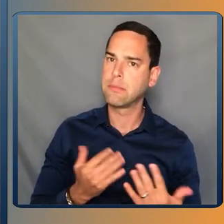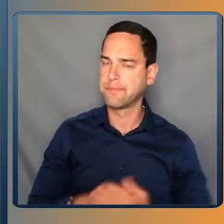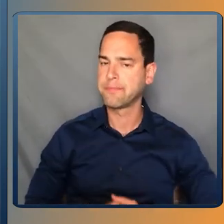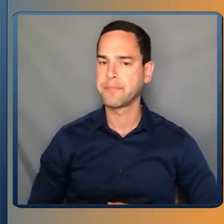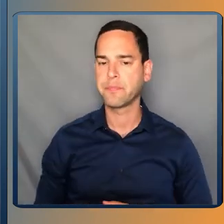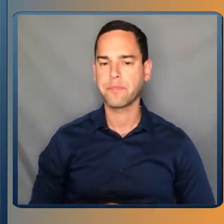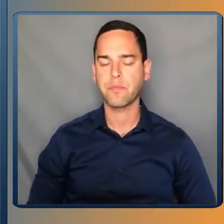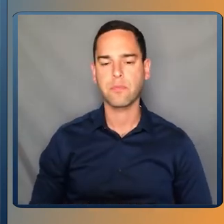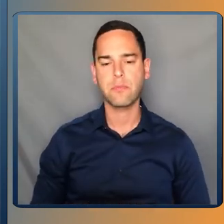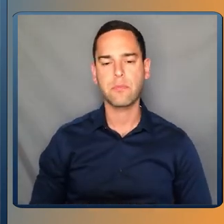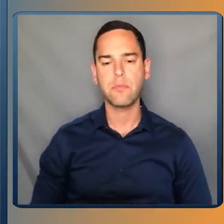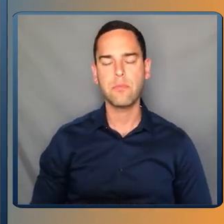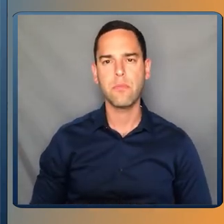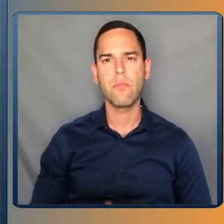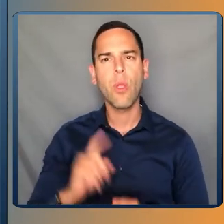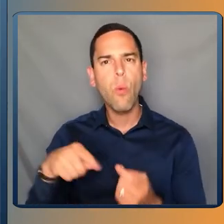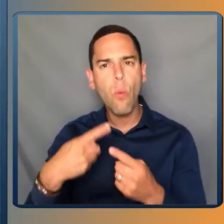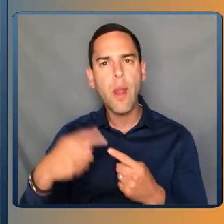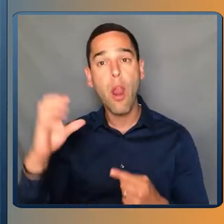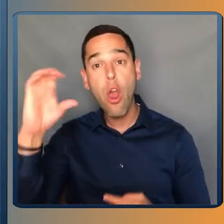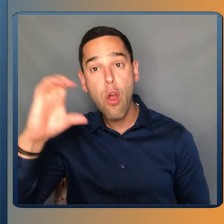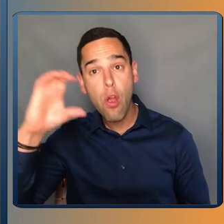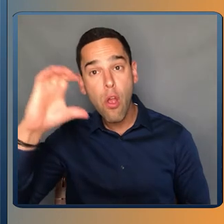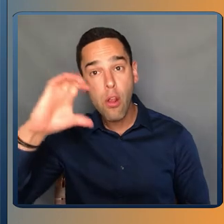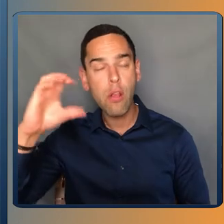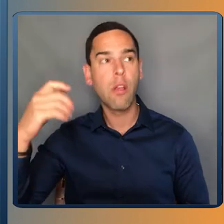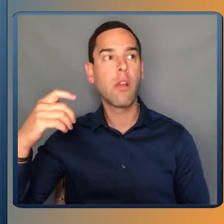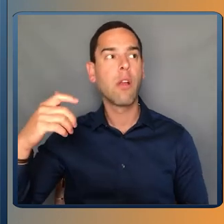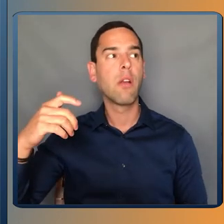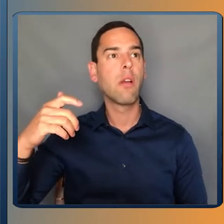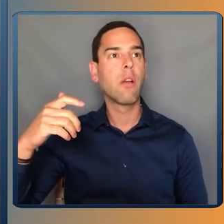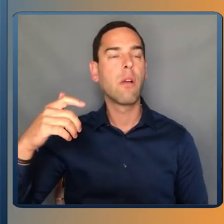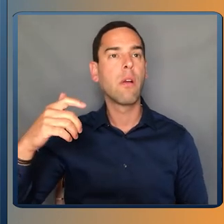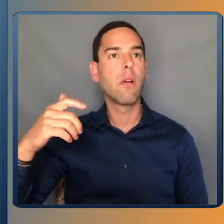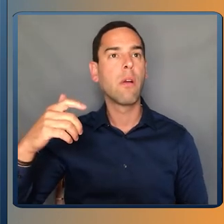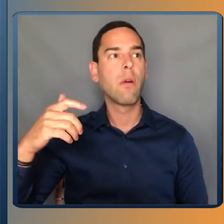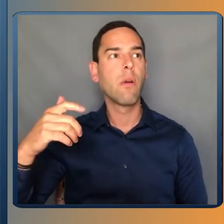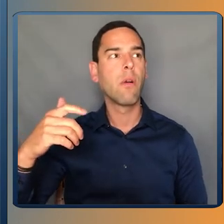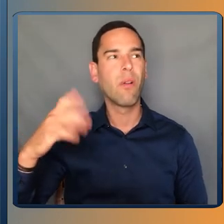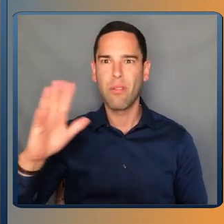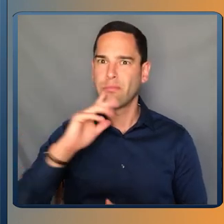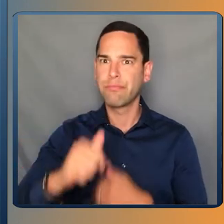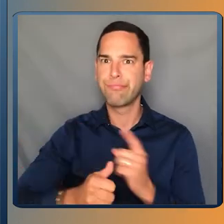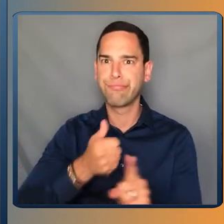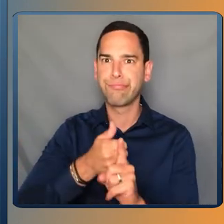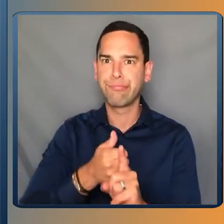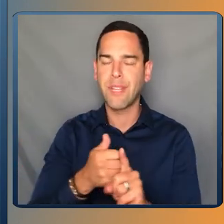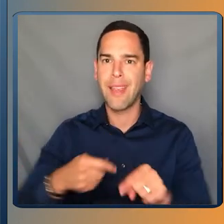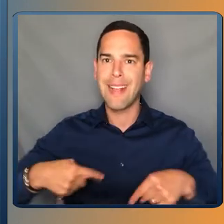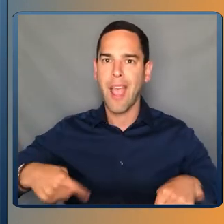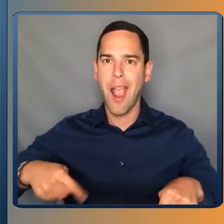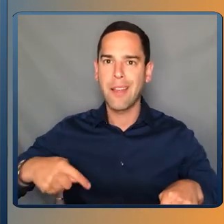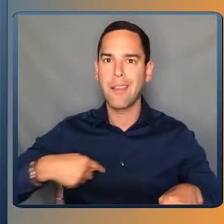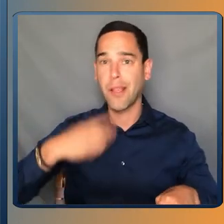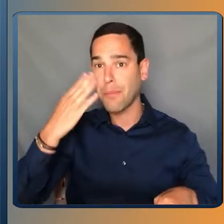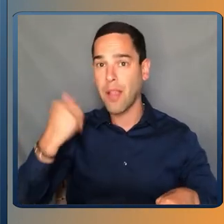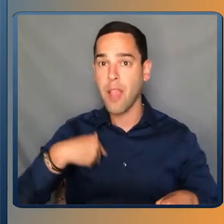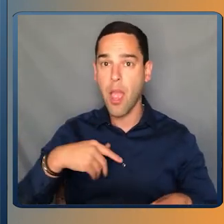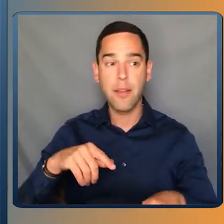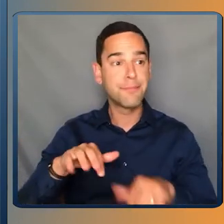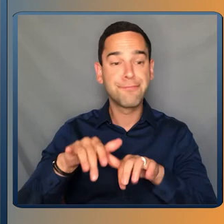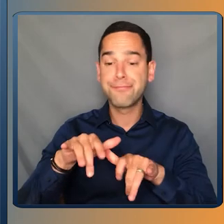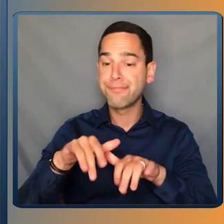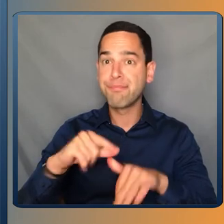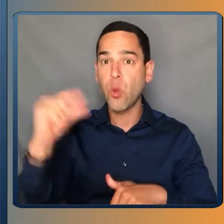myself, for sure. When I tried to look for it, I think what was probably the most anxiety-inducing